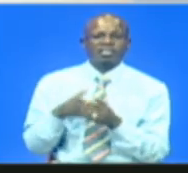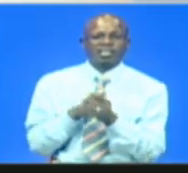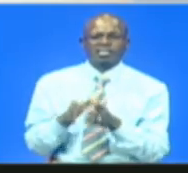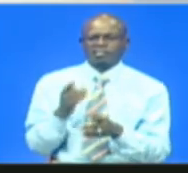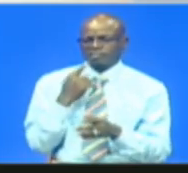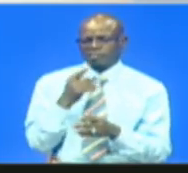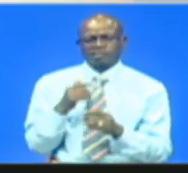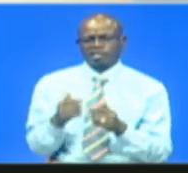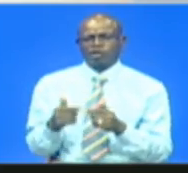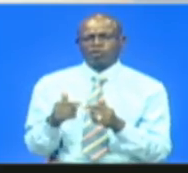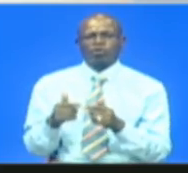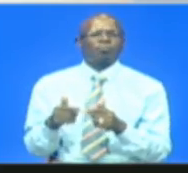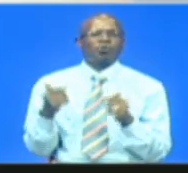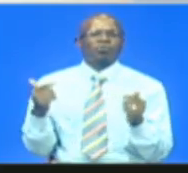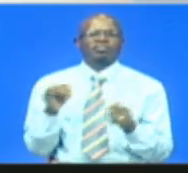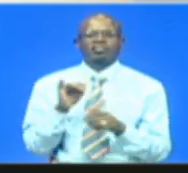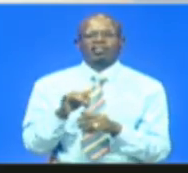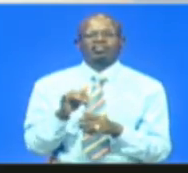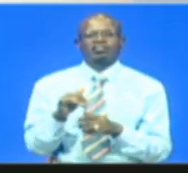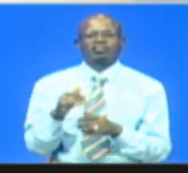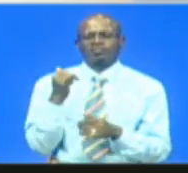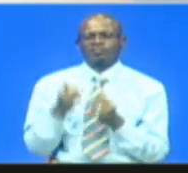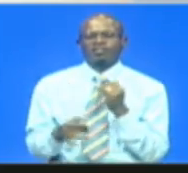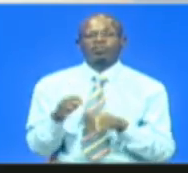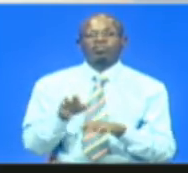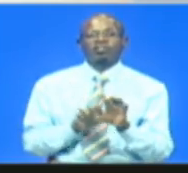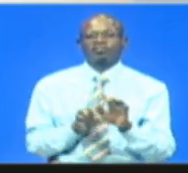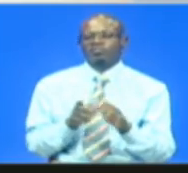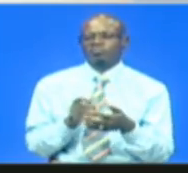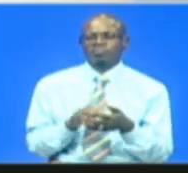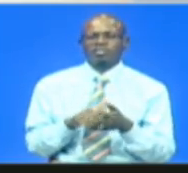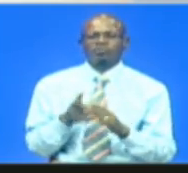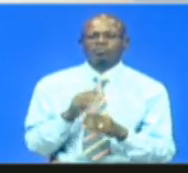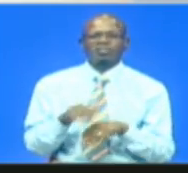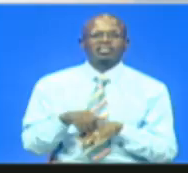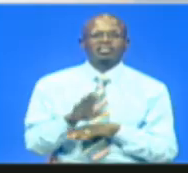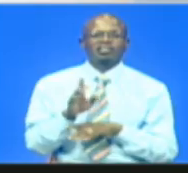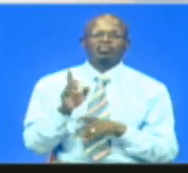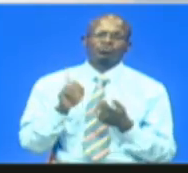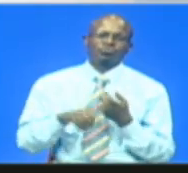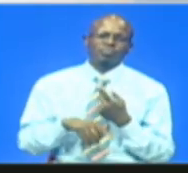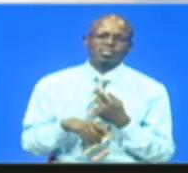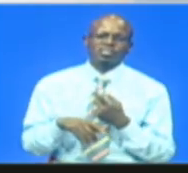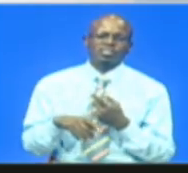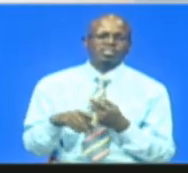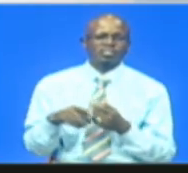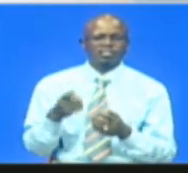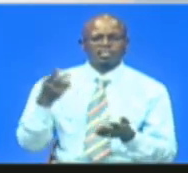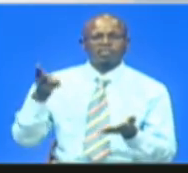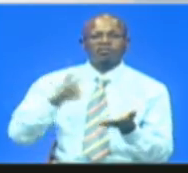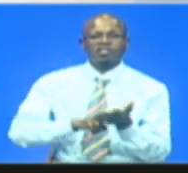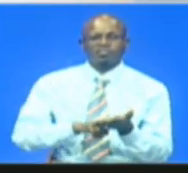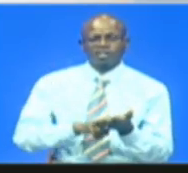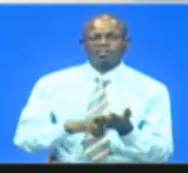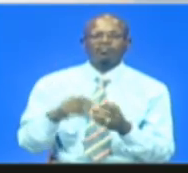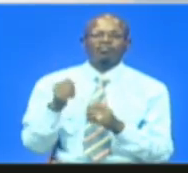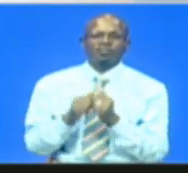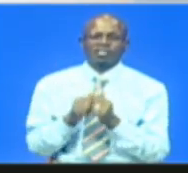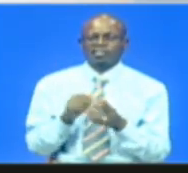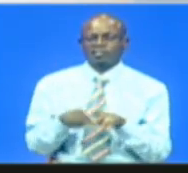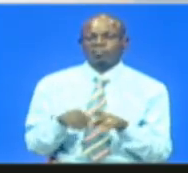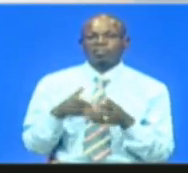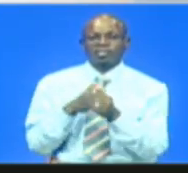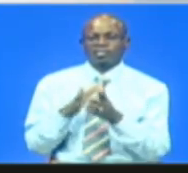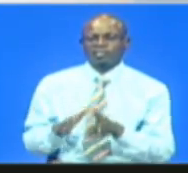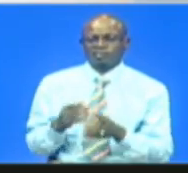draft of the document, which is set to be ratified in a meeting this Friday. The leaders have set up a meeting